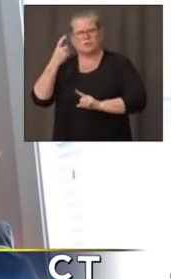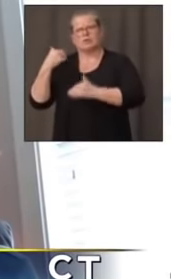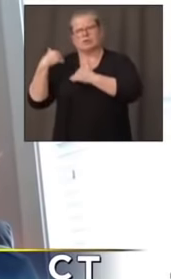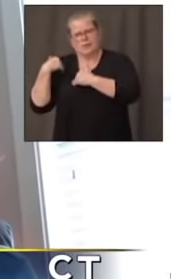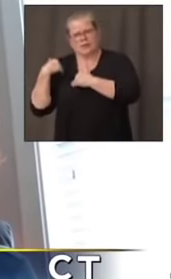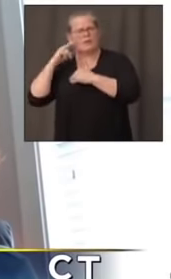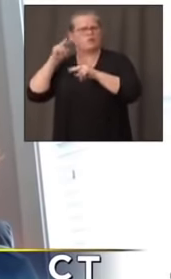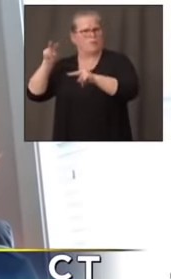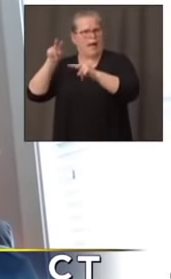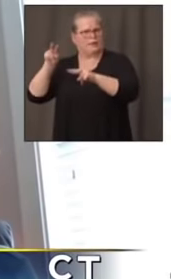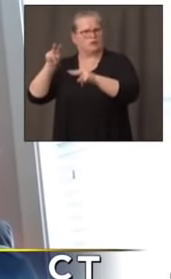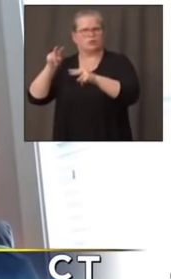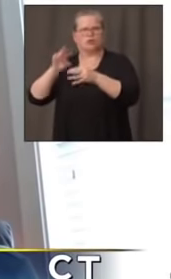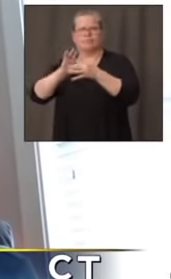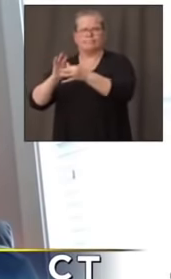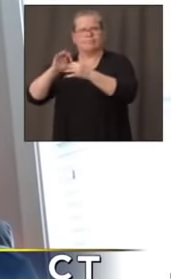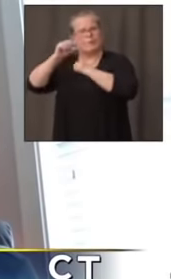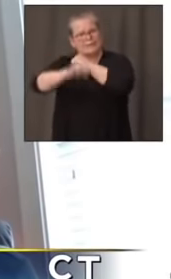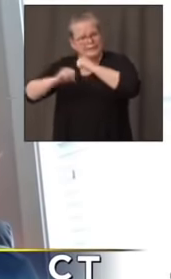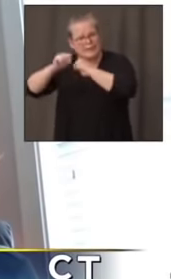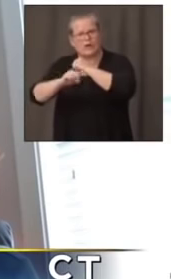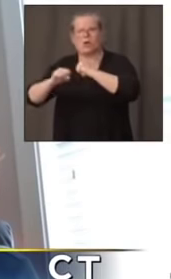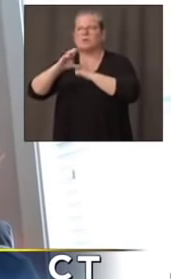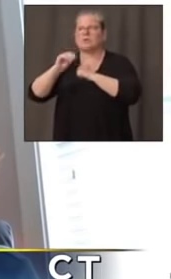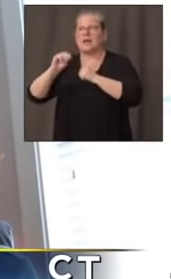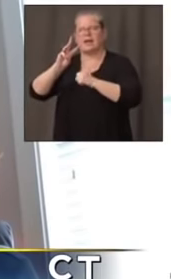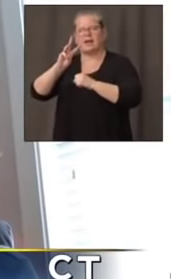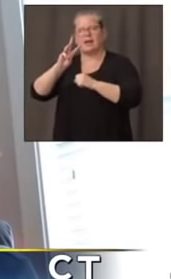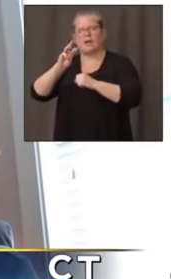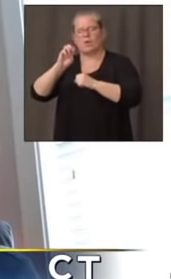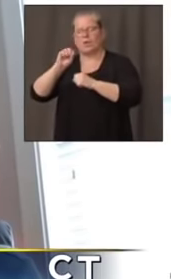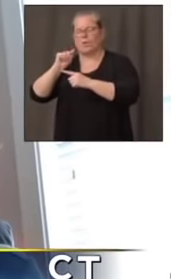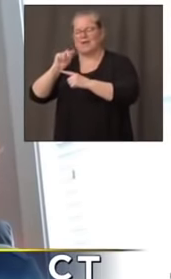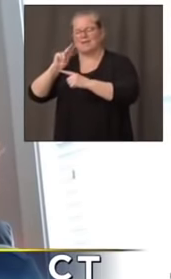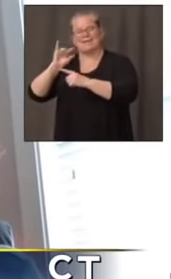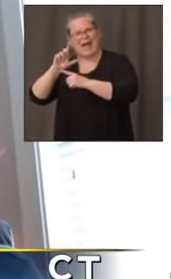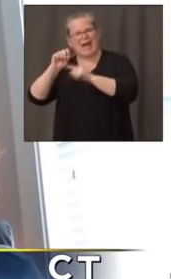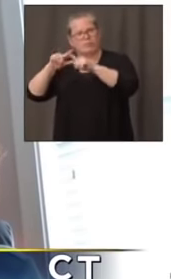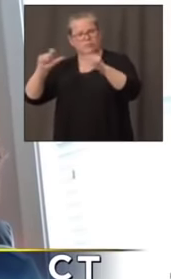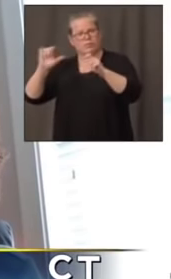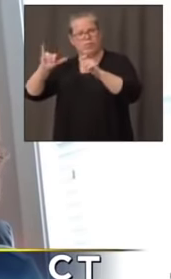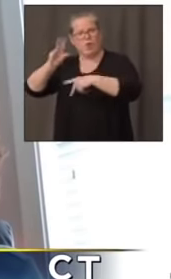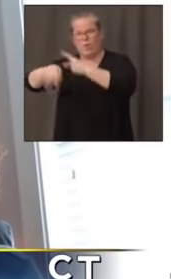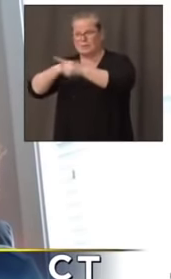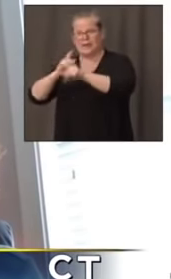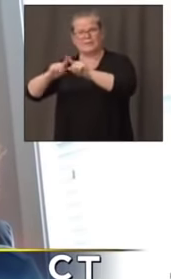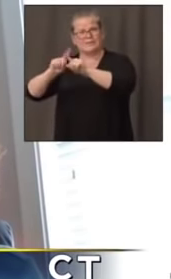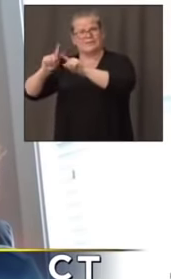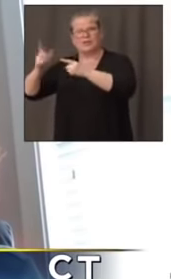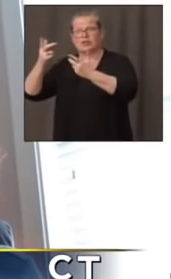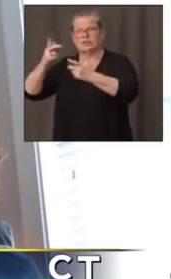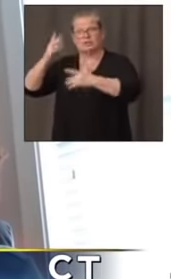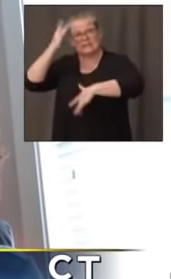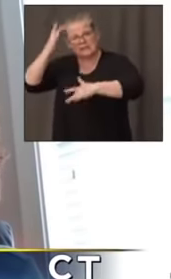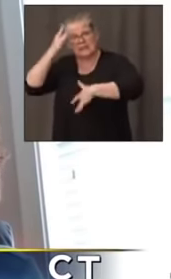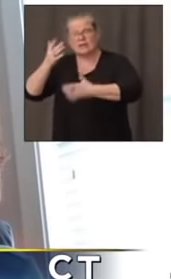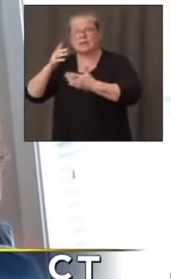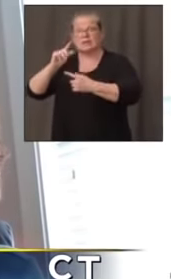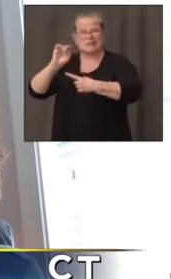monitor and continue to do the work, not only in those types of vector-borne diseases, but other types of chronic disease,